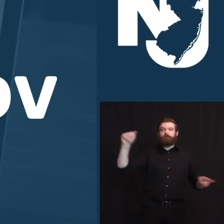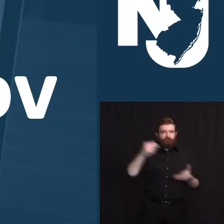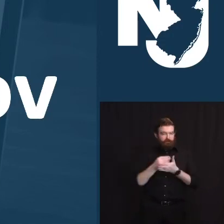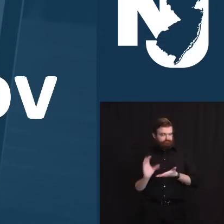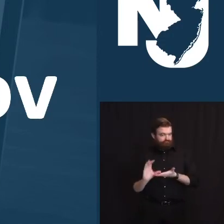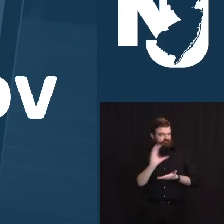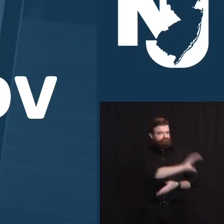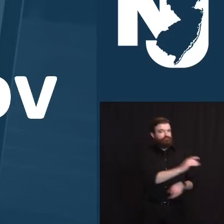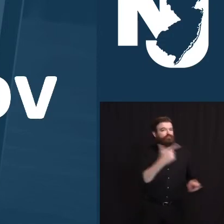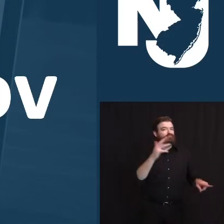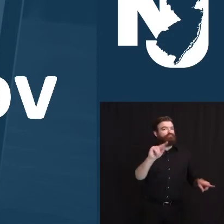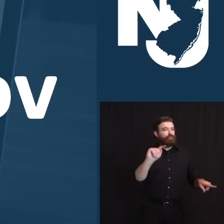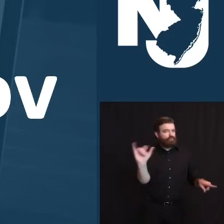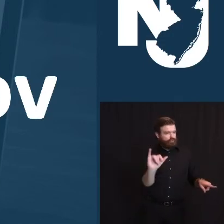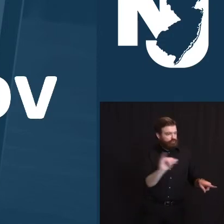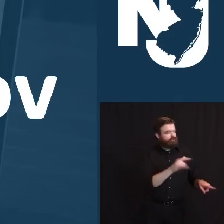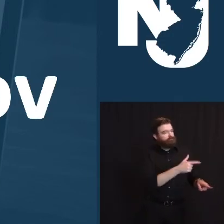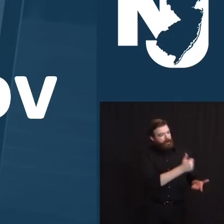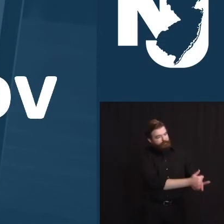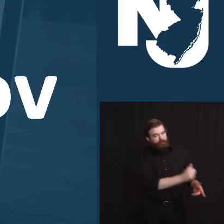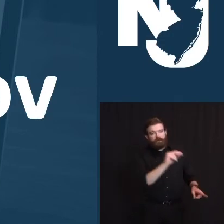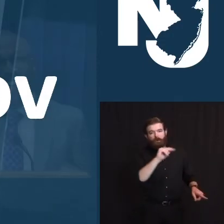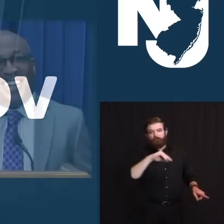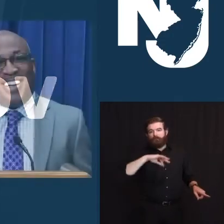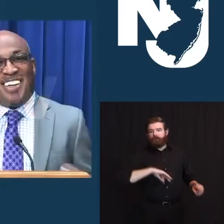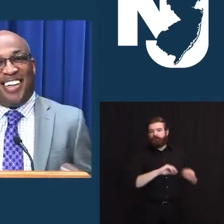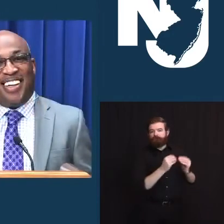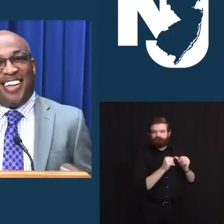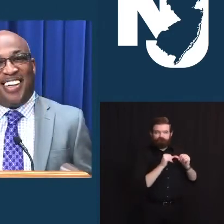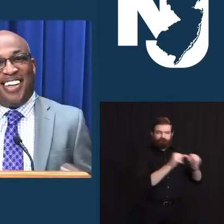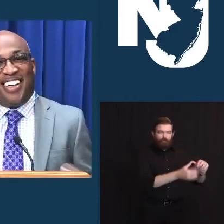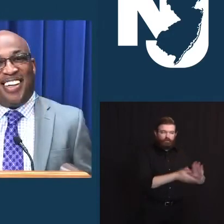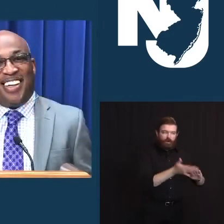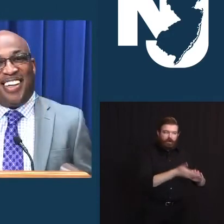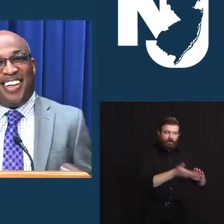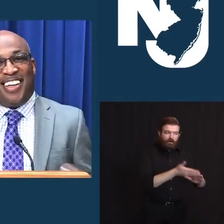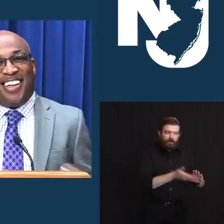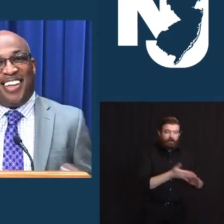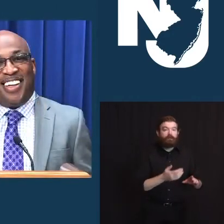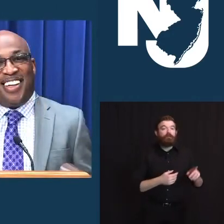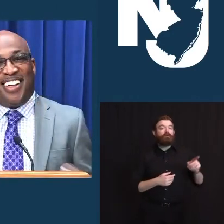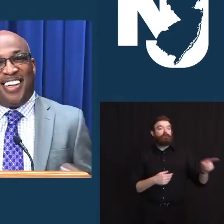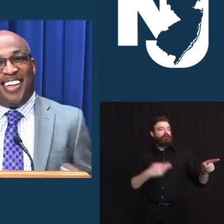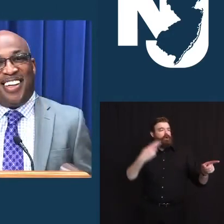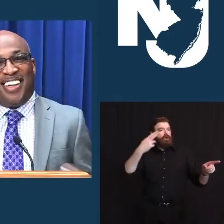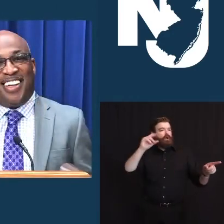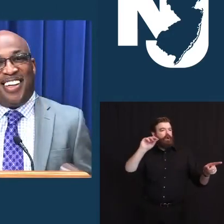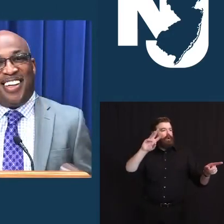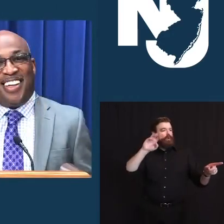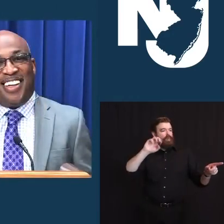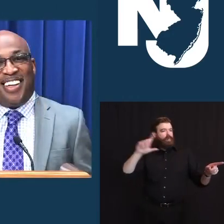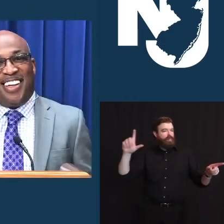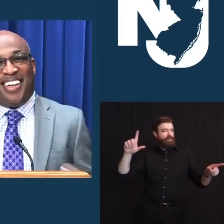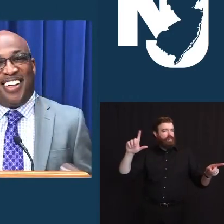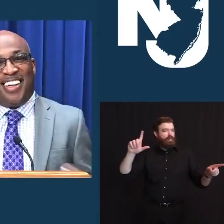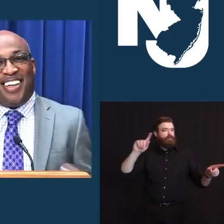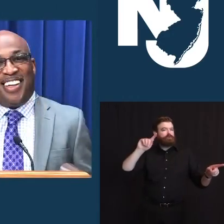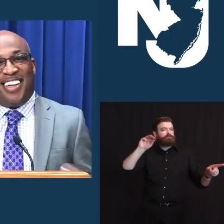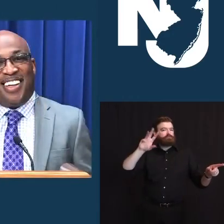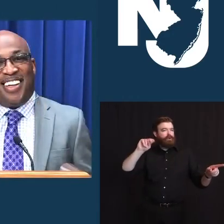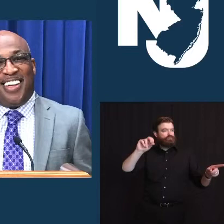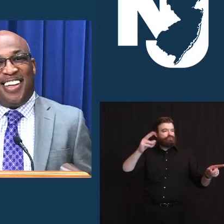essential community missions. One of those is the Howell Township Police Athletic League, which is run by the president and